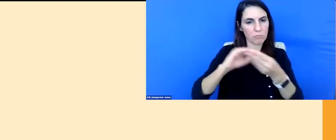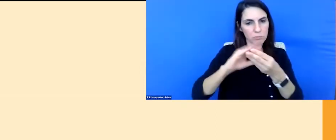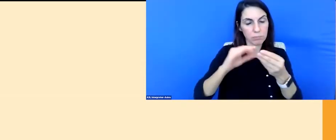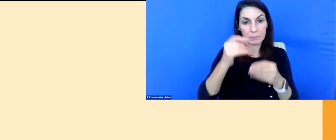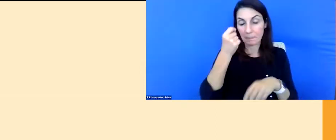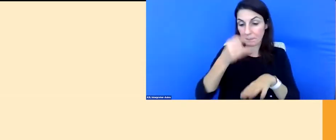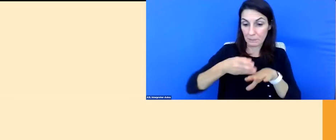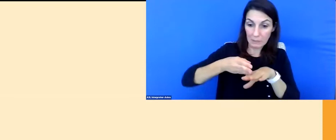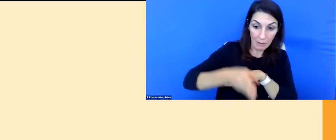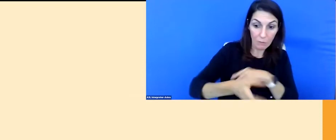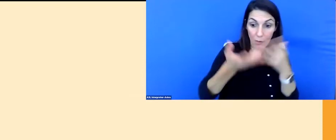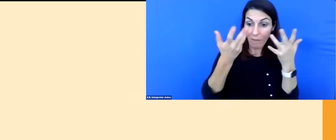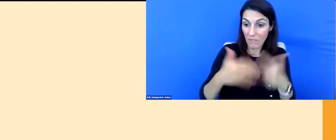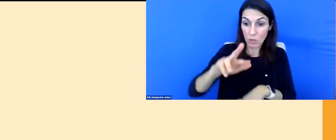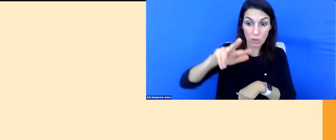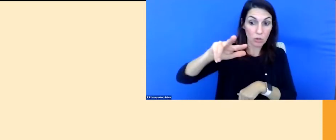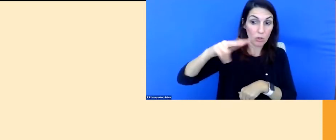After our three speakers,